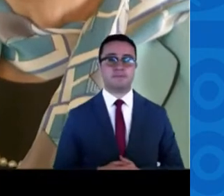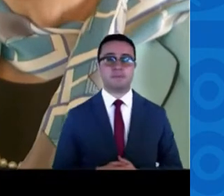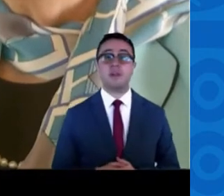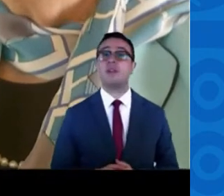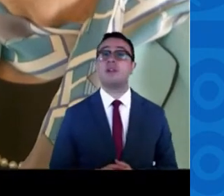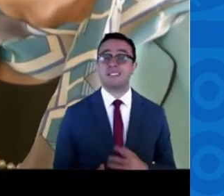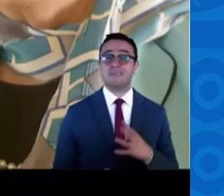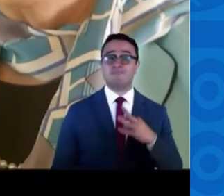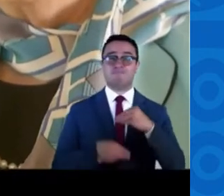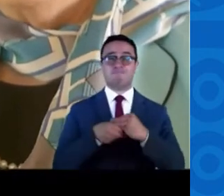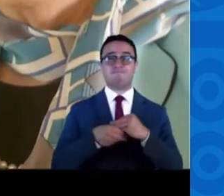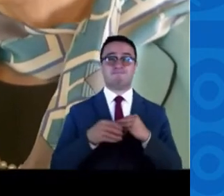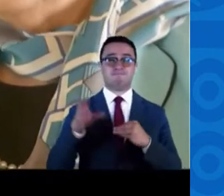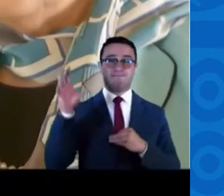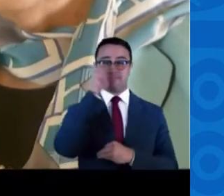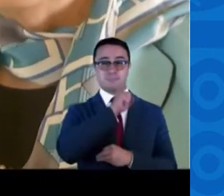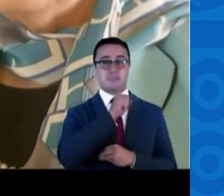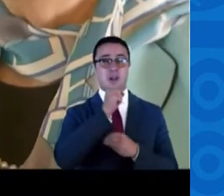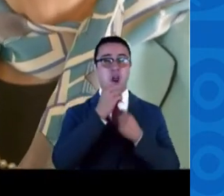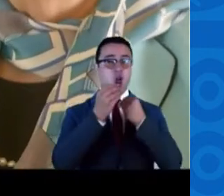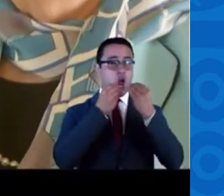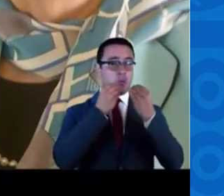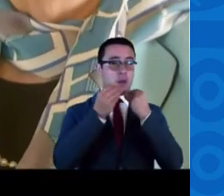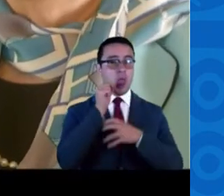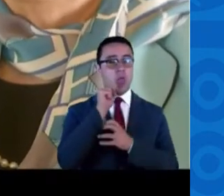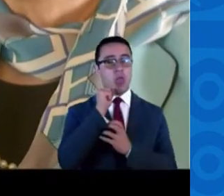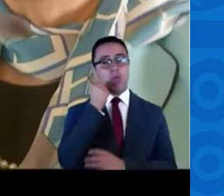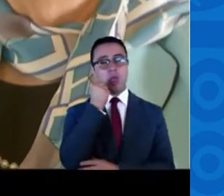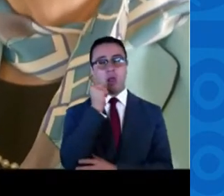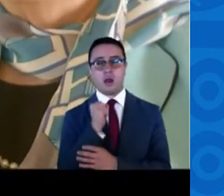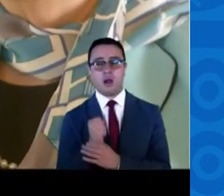the prevalence of